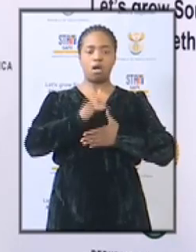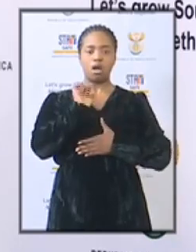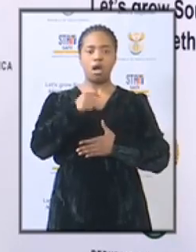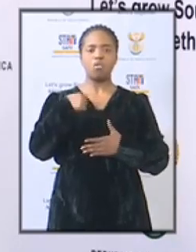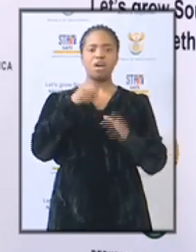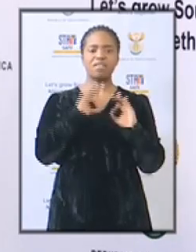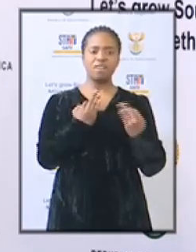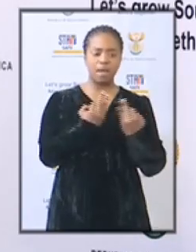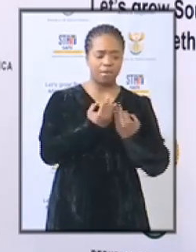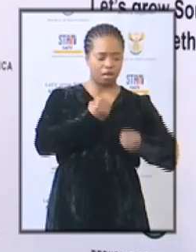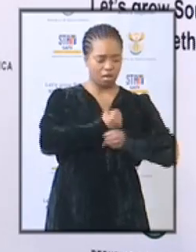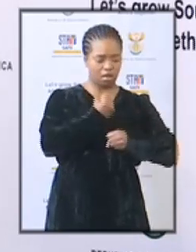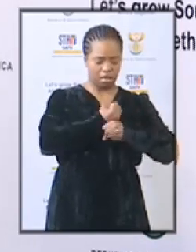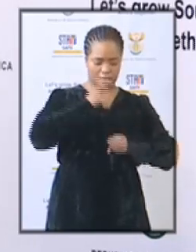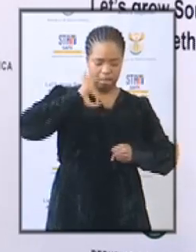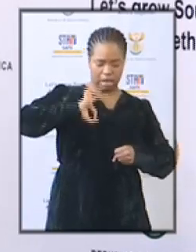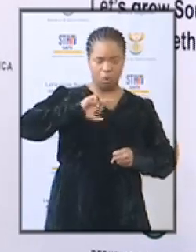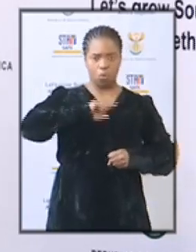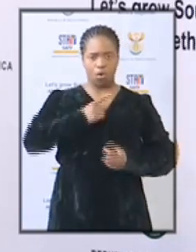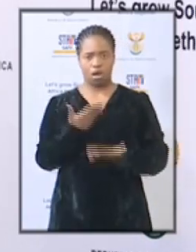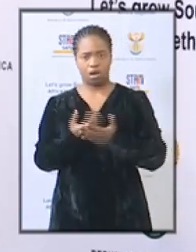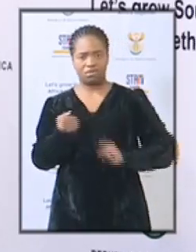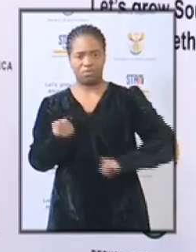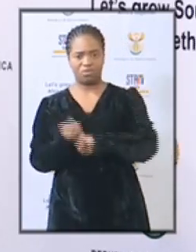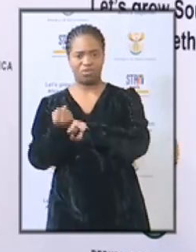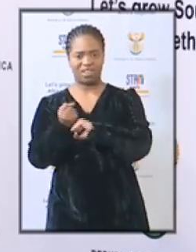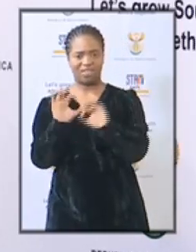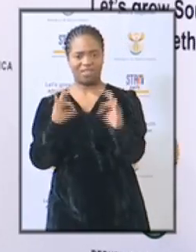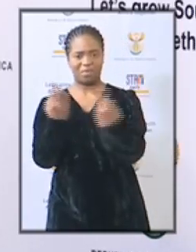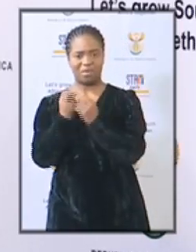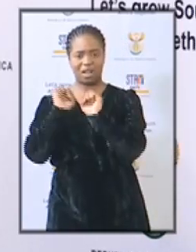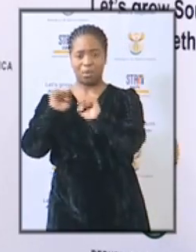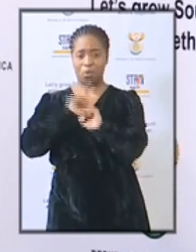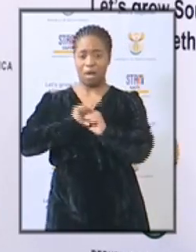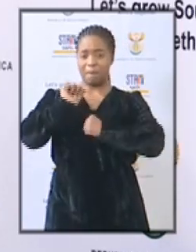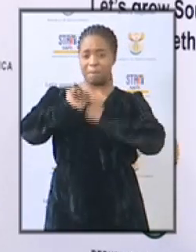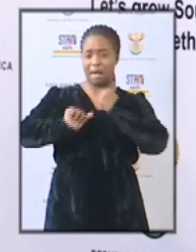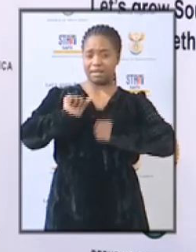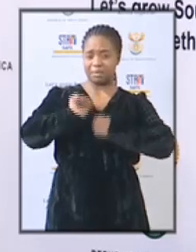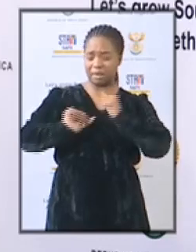their families following months of hardship as we